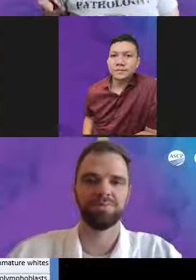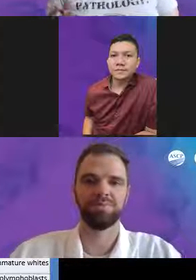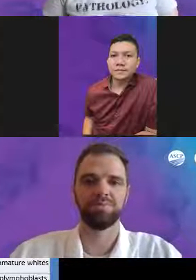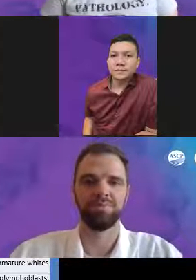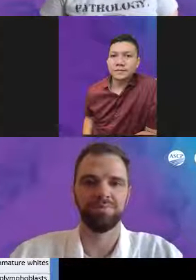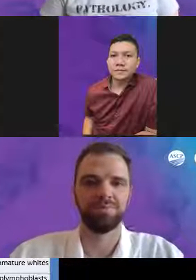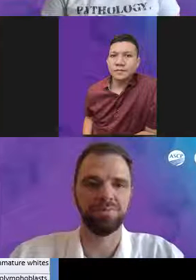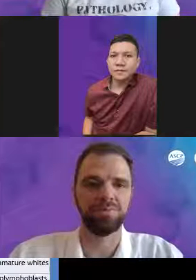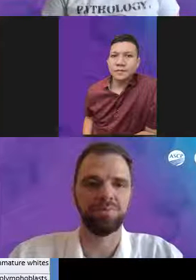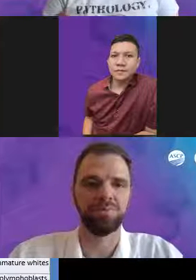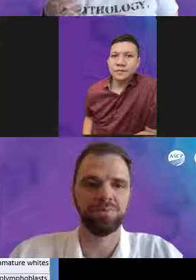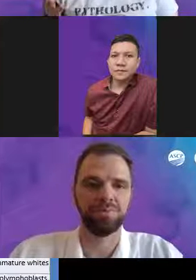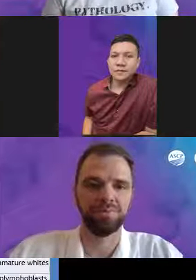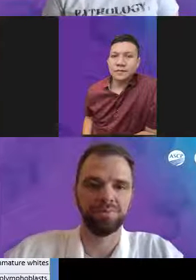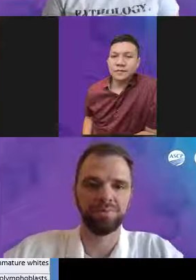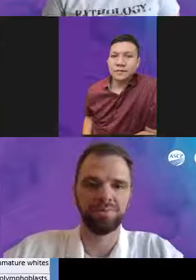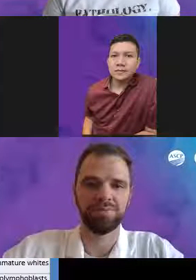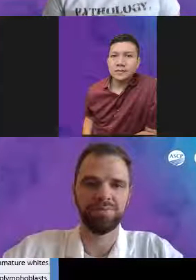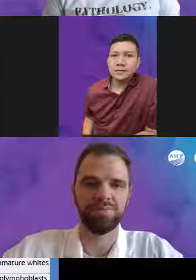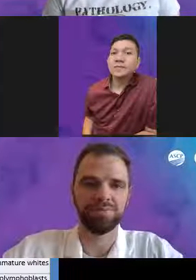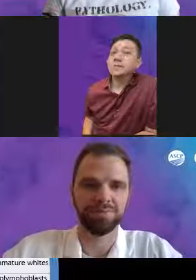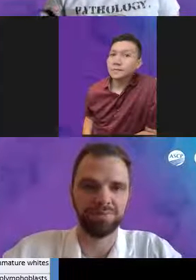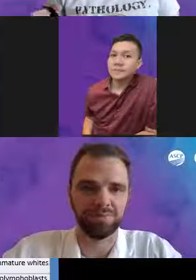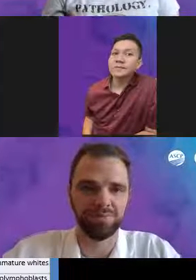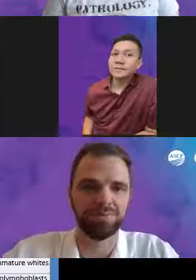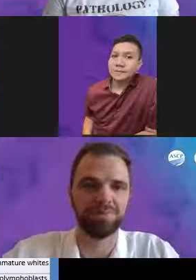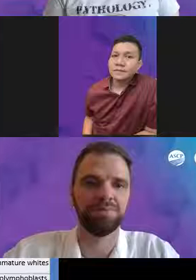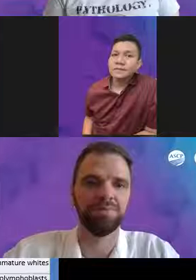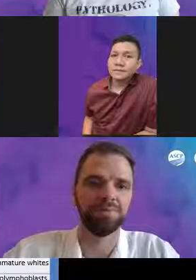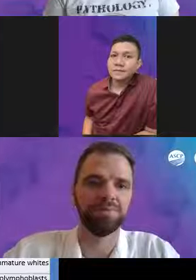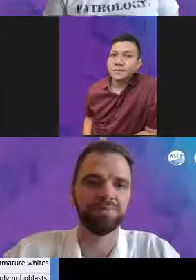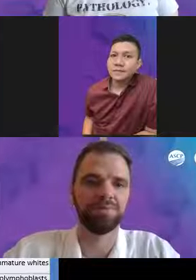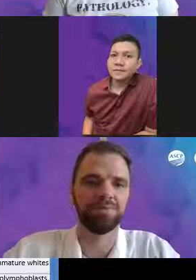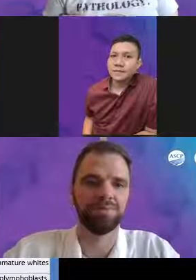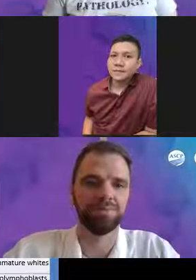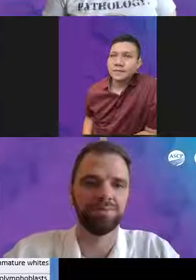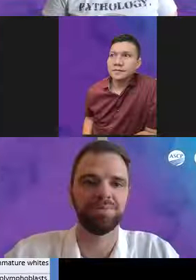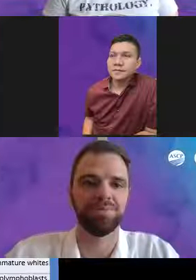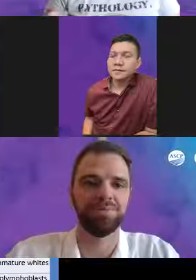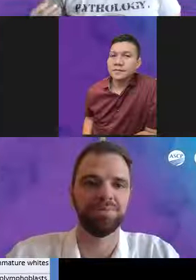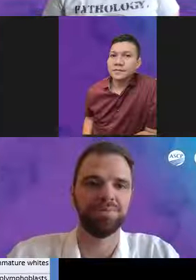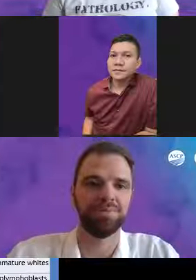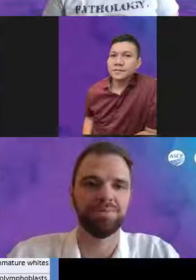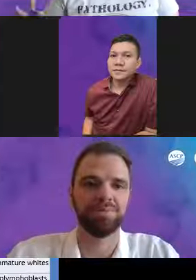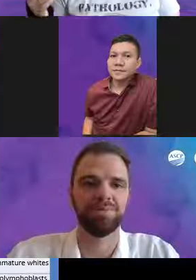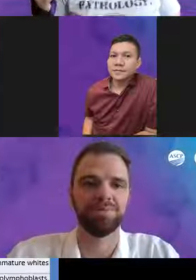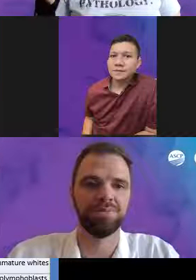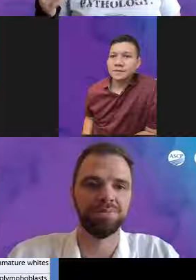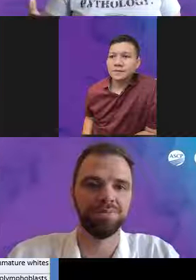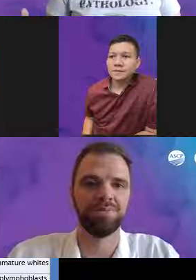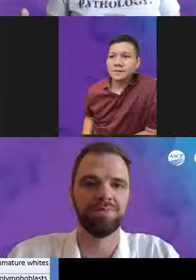responses, and they're from the U.S. So if you all are out there, you're in Africa, you're in